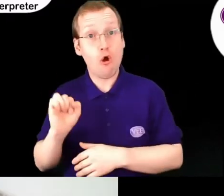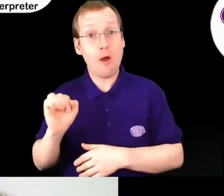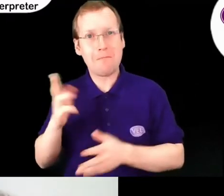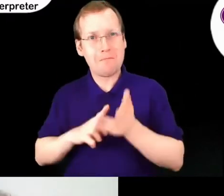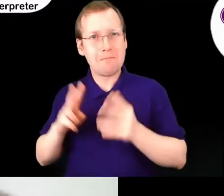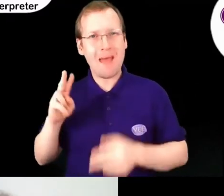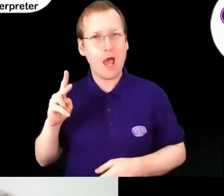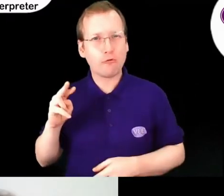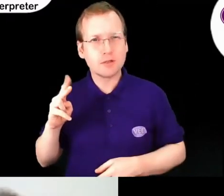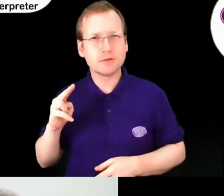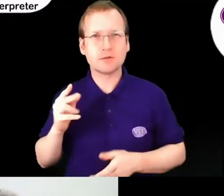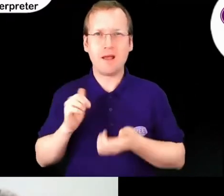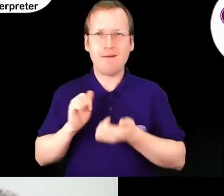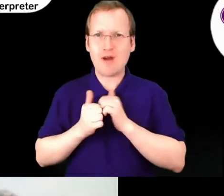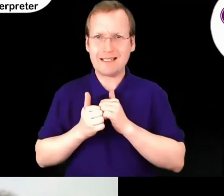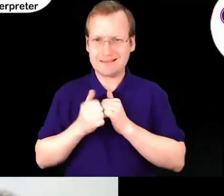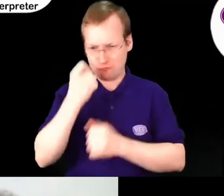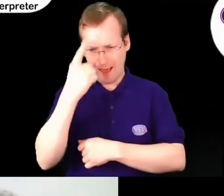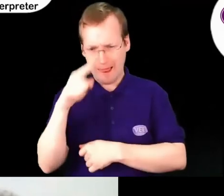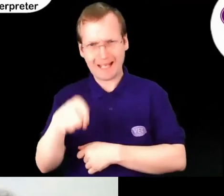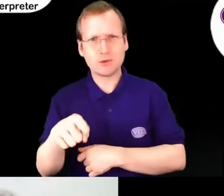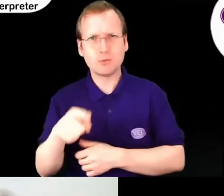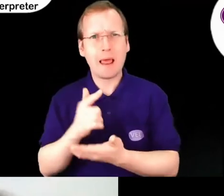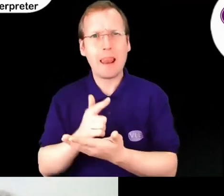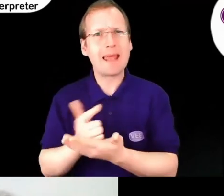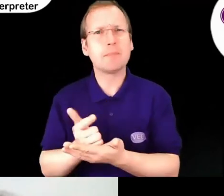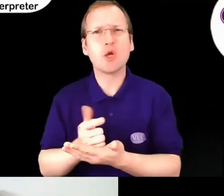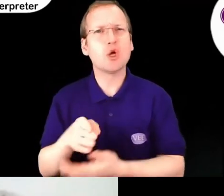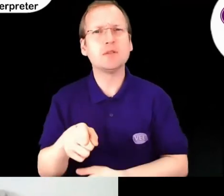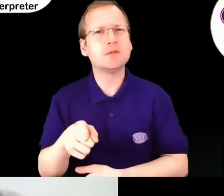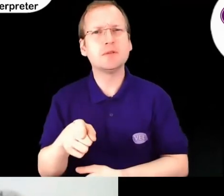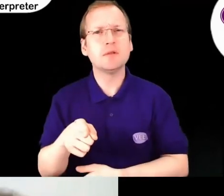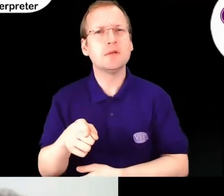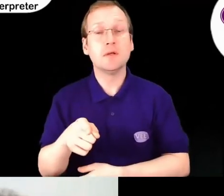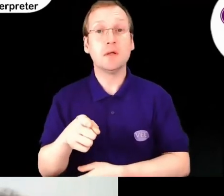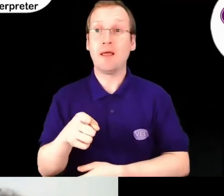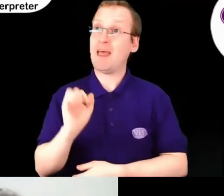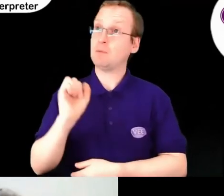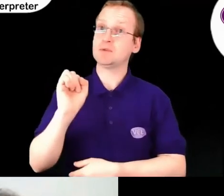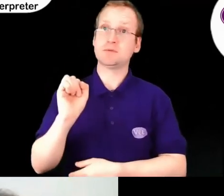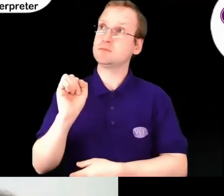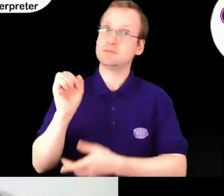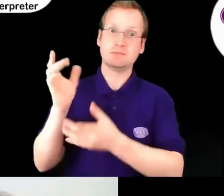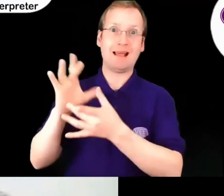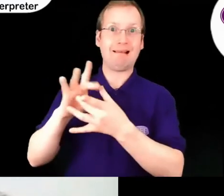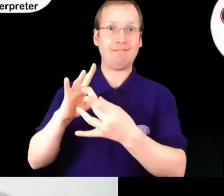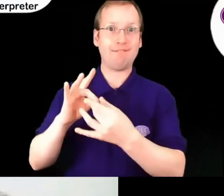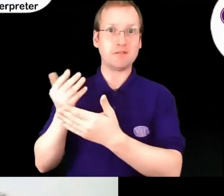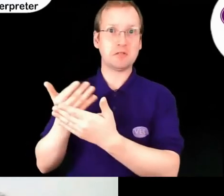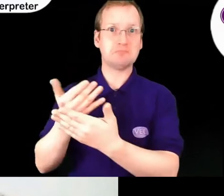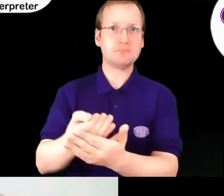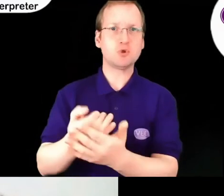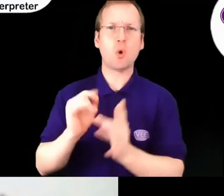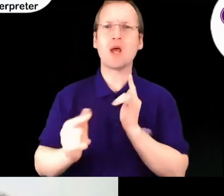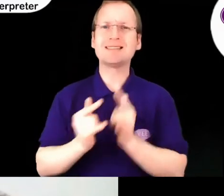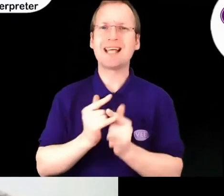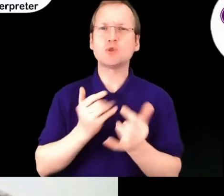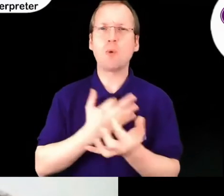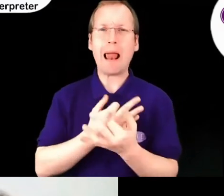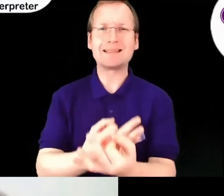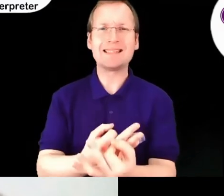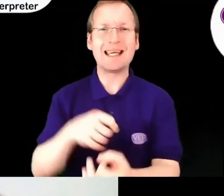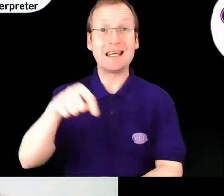many friends, realized that she was lesbian. That was her natural giftedness with regard to her sexuality.